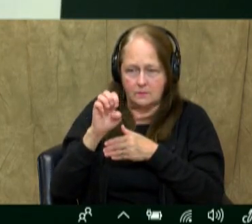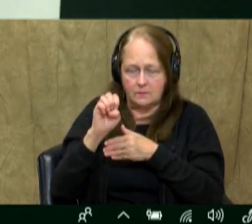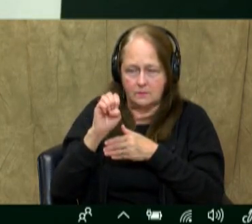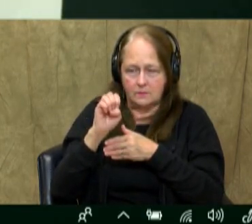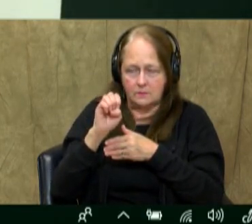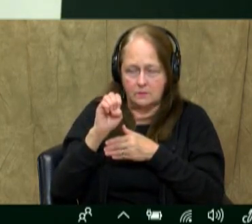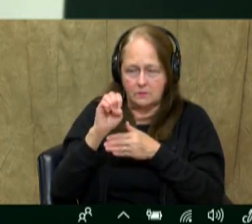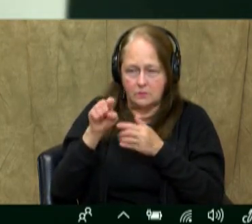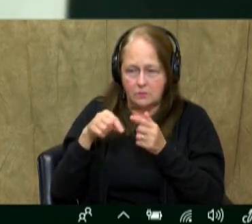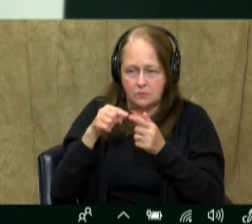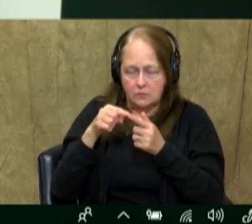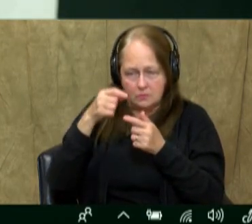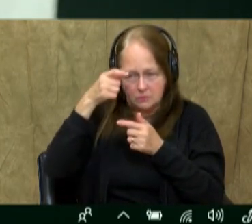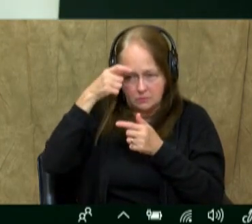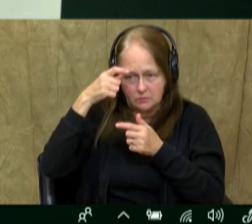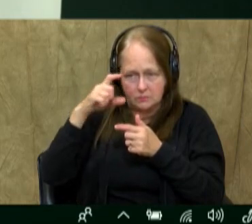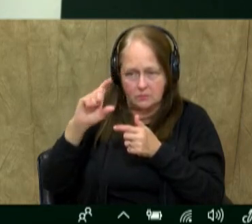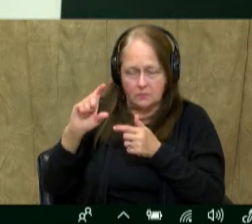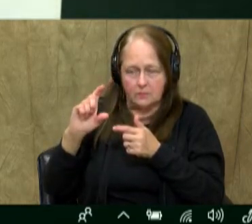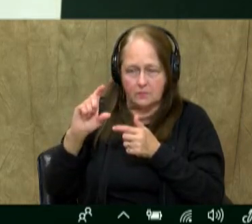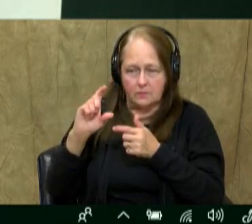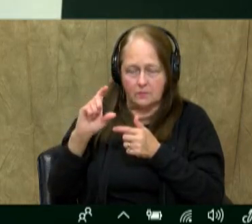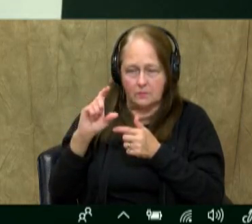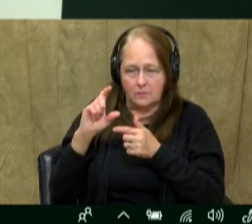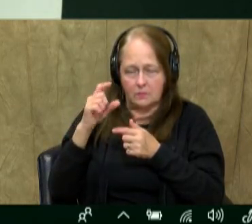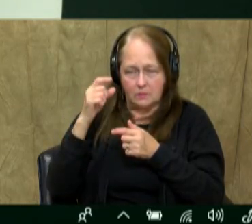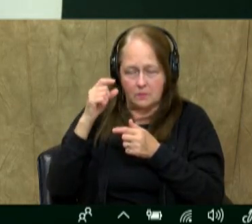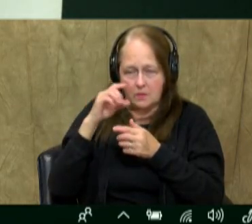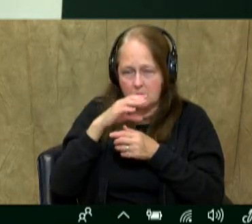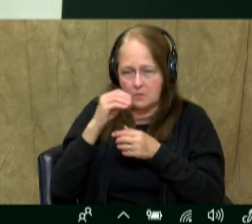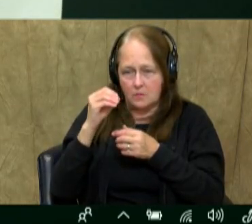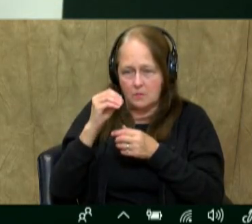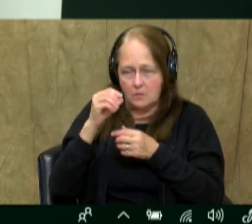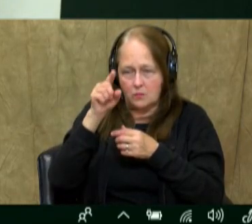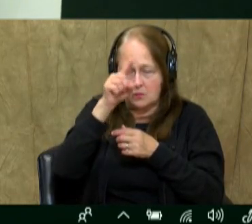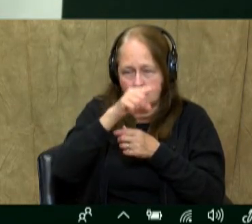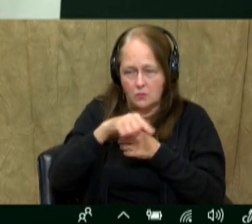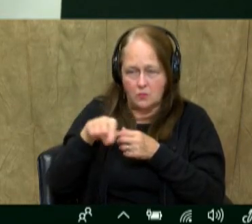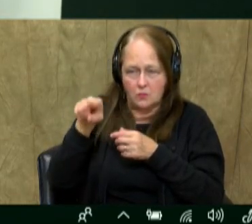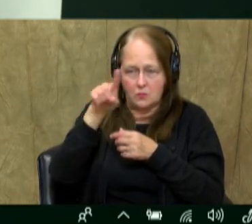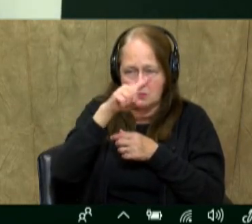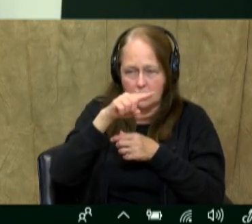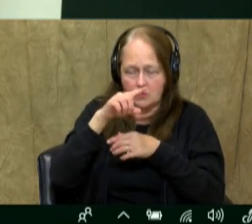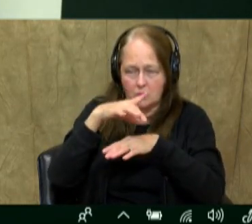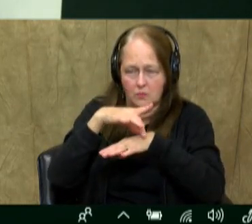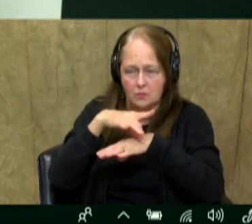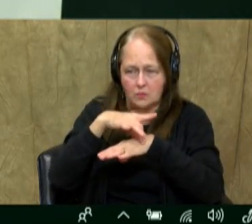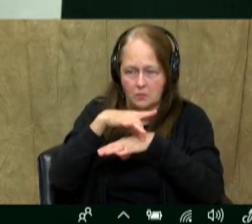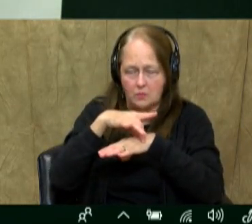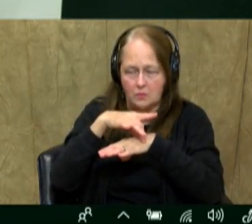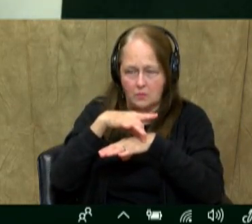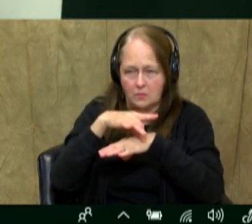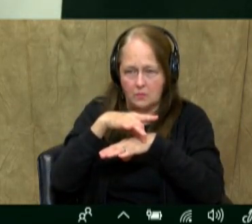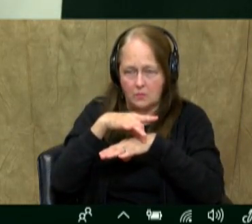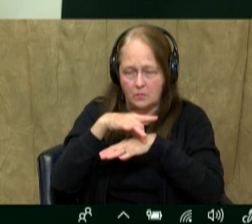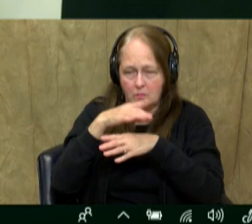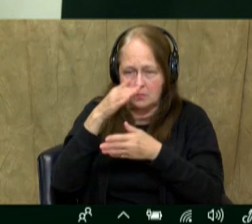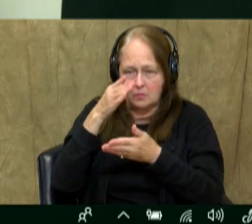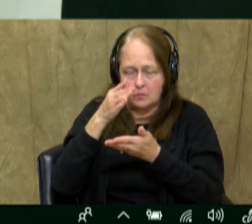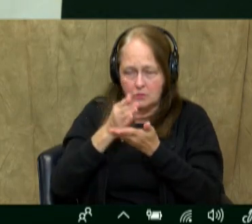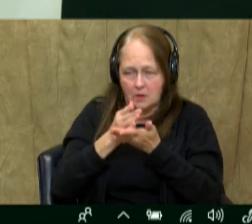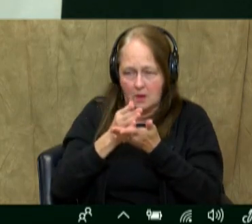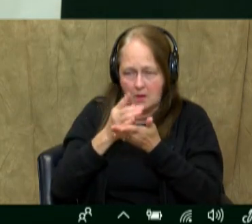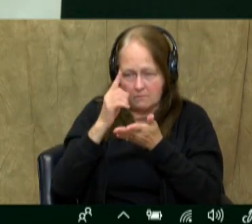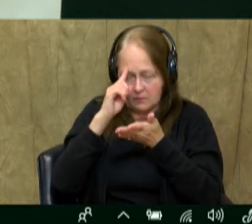Earth. This is the sun. We've got the moon revolving around the Earth. I want to stop for a